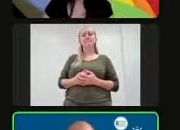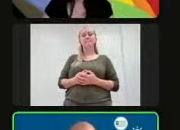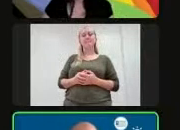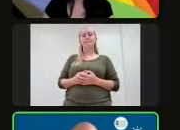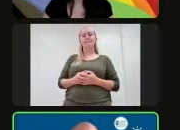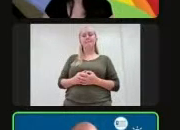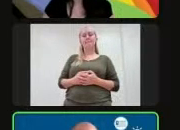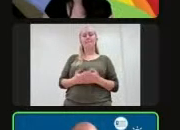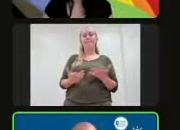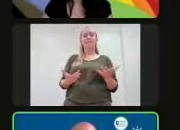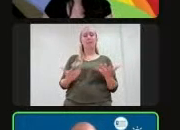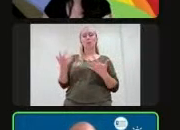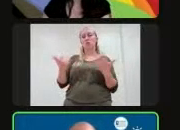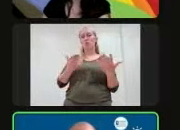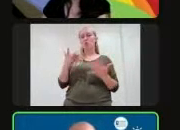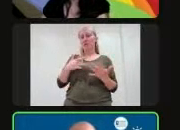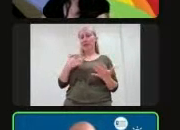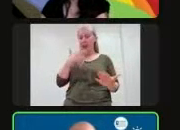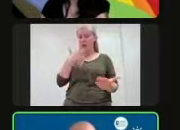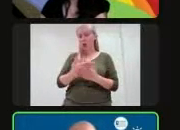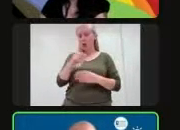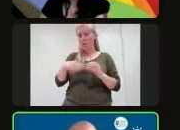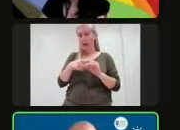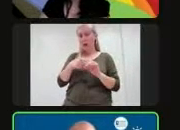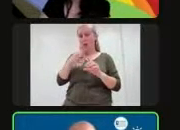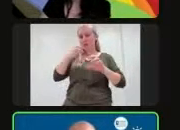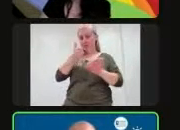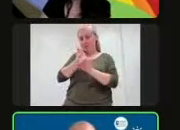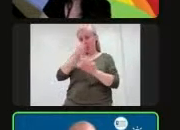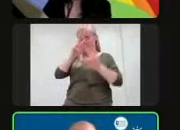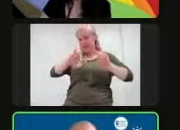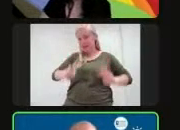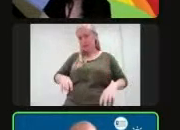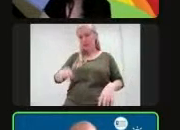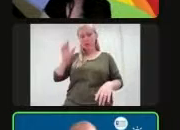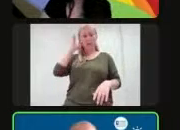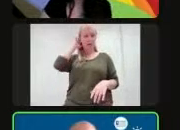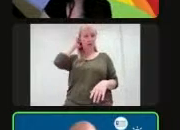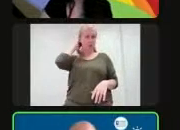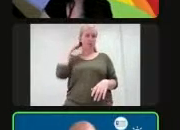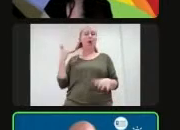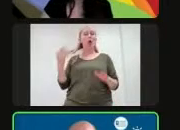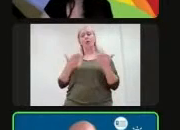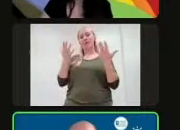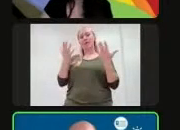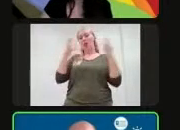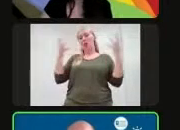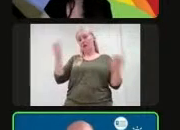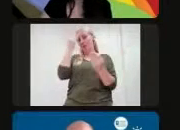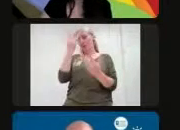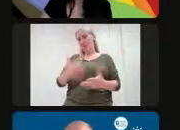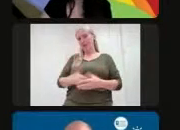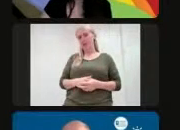Yeah. So you feeling good about doing a self-assessment? It'll give us a lot of information.